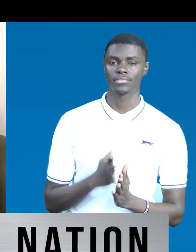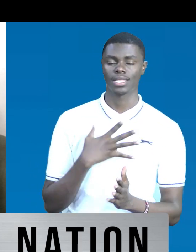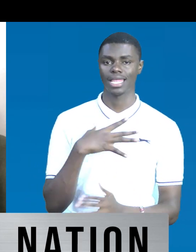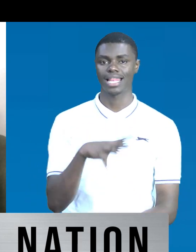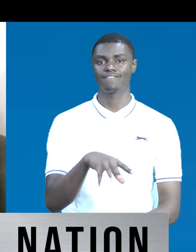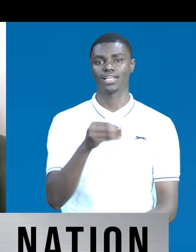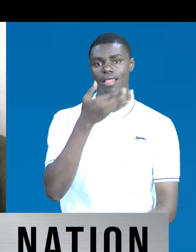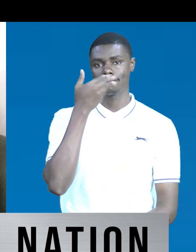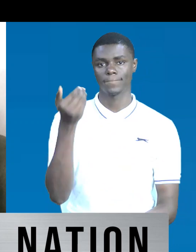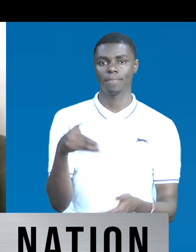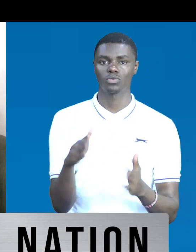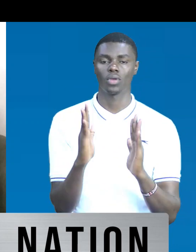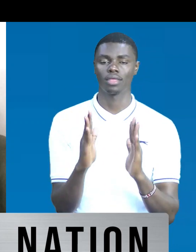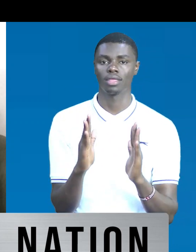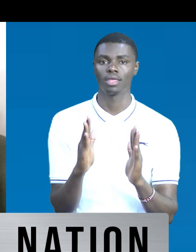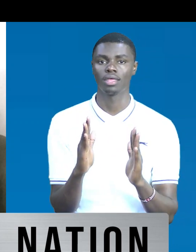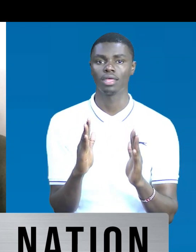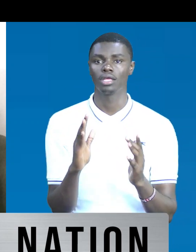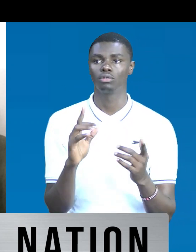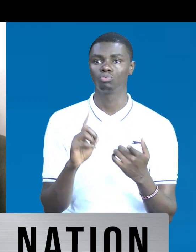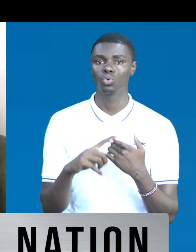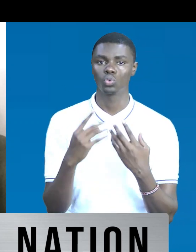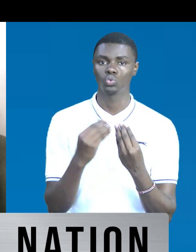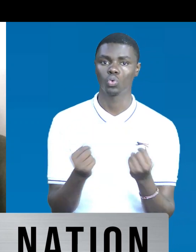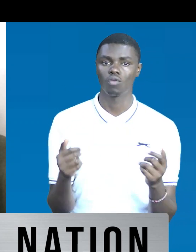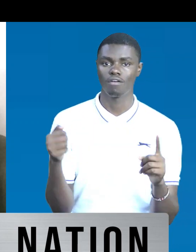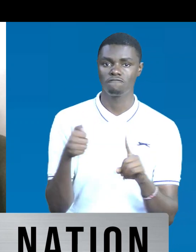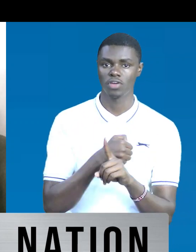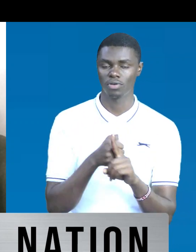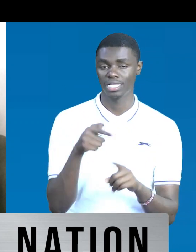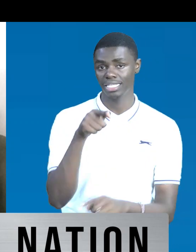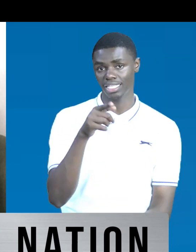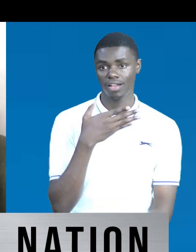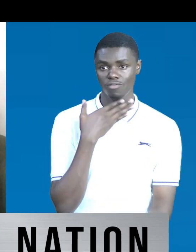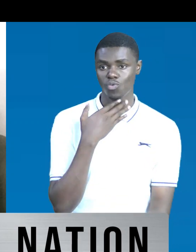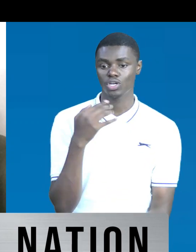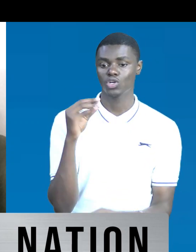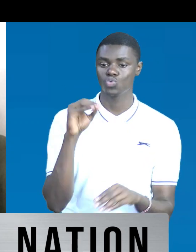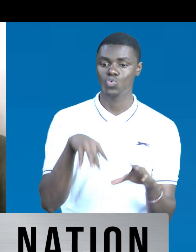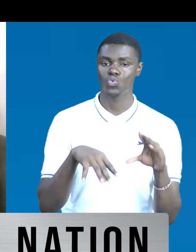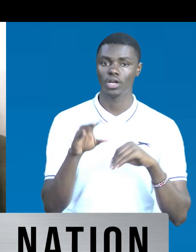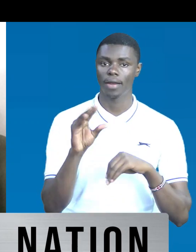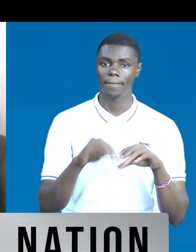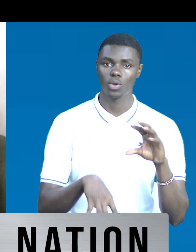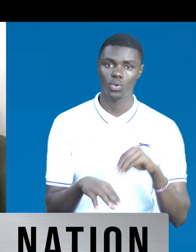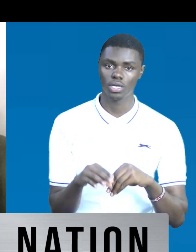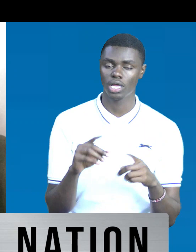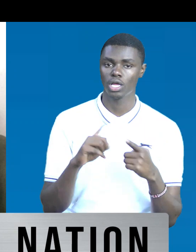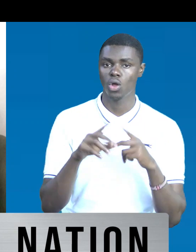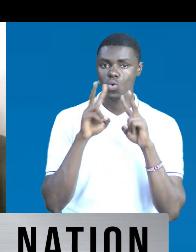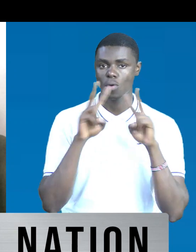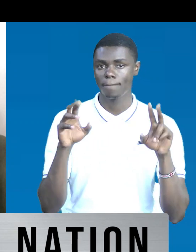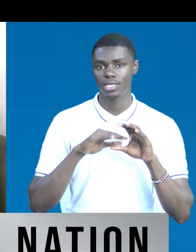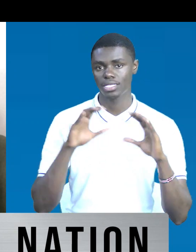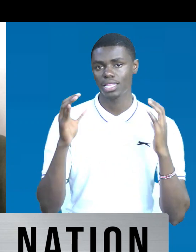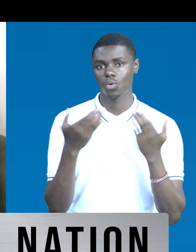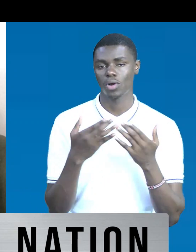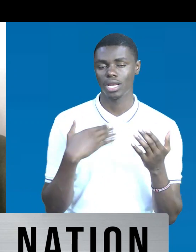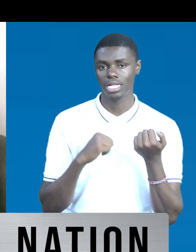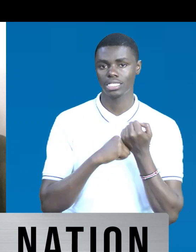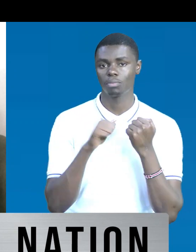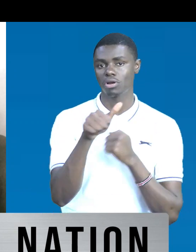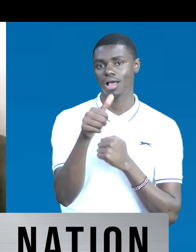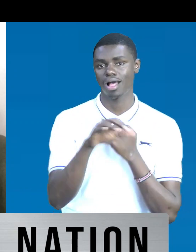find the best ways through an nonviolent way. And as much as we would want to contribute to peace in the world and also support